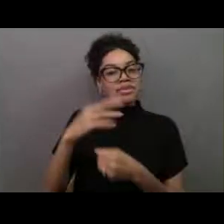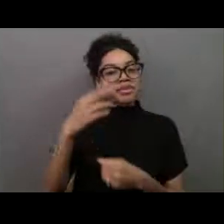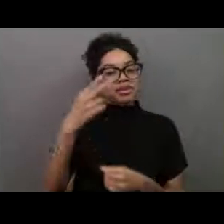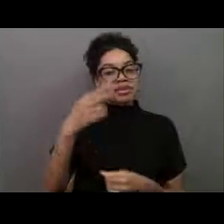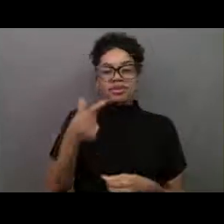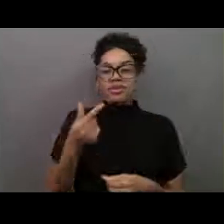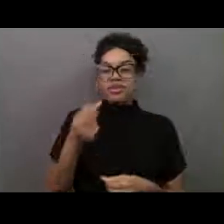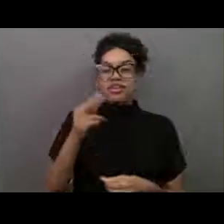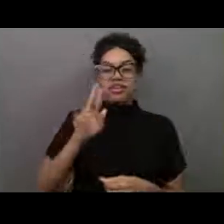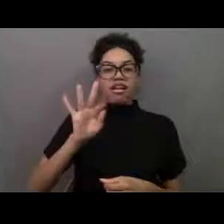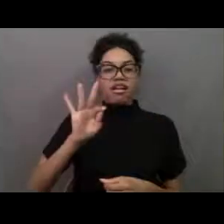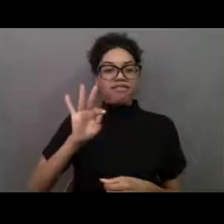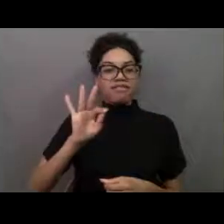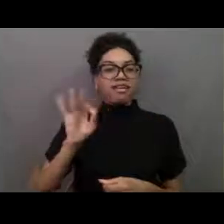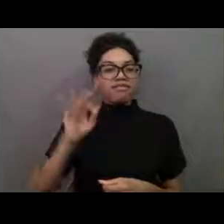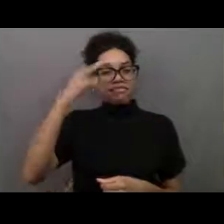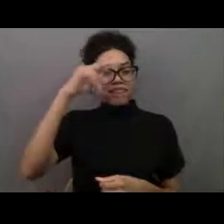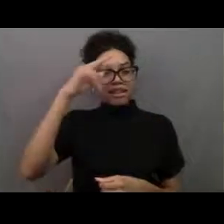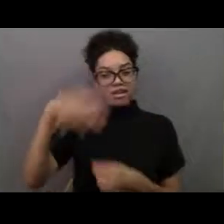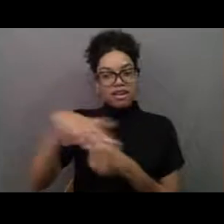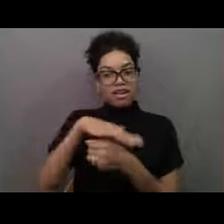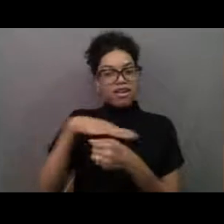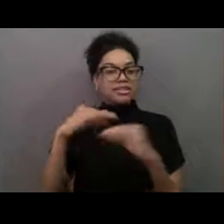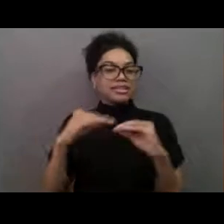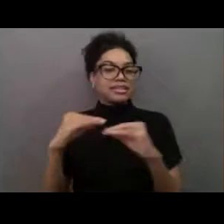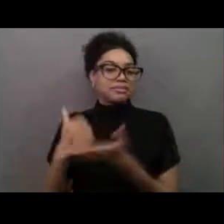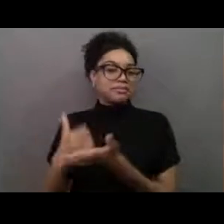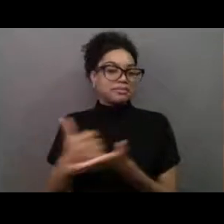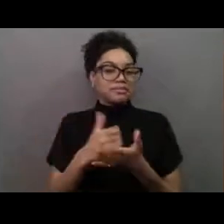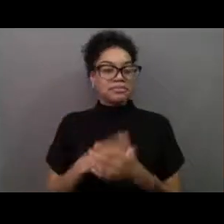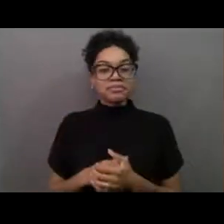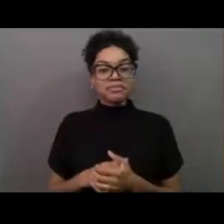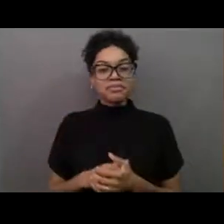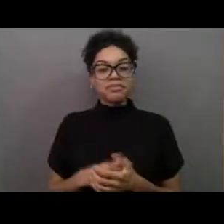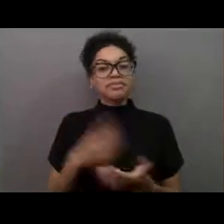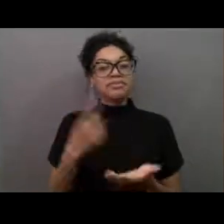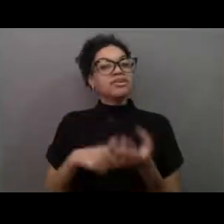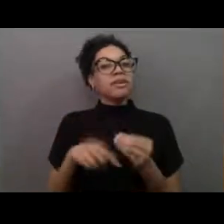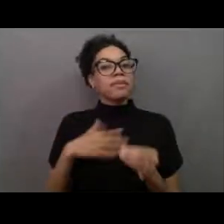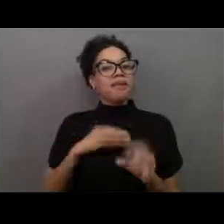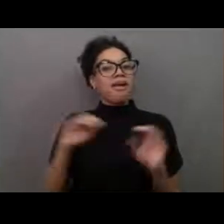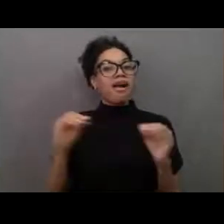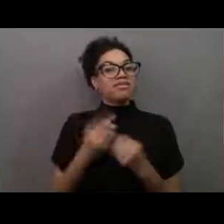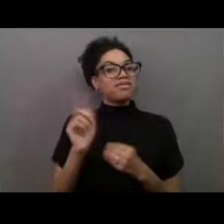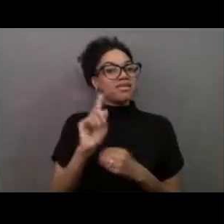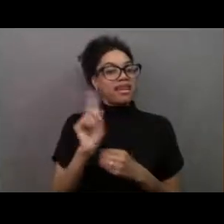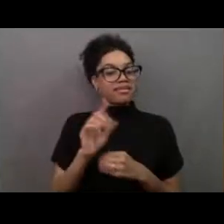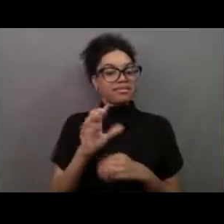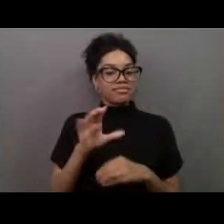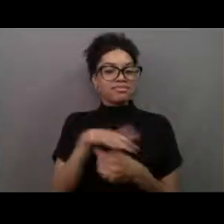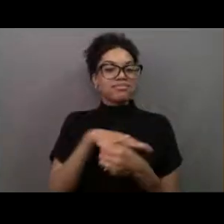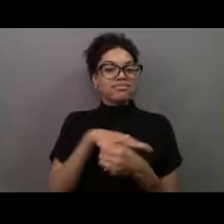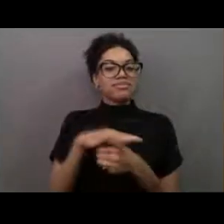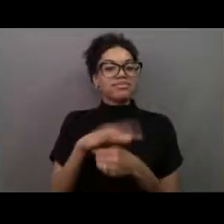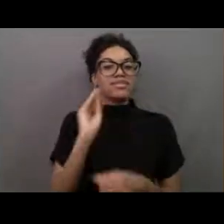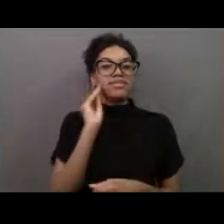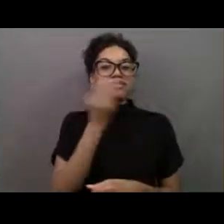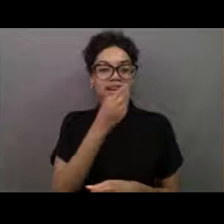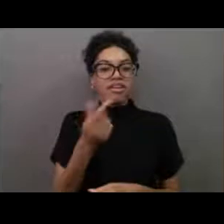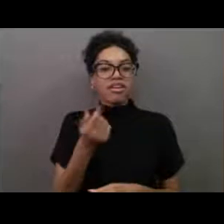So let's start with where Flower Garden Banks is located. The coral reefs of Texas are in Flower Garden Banks National